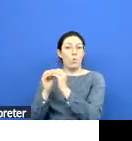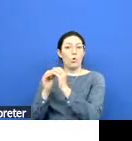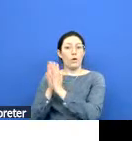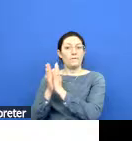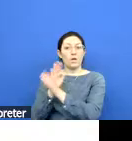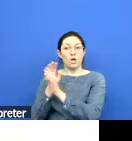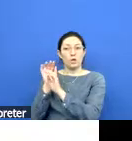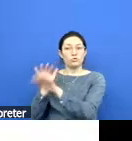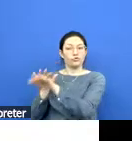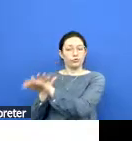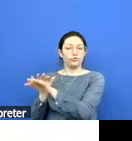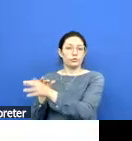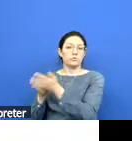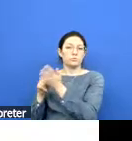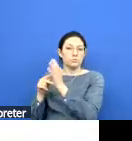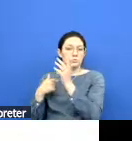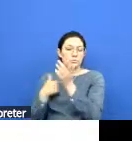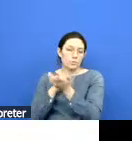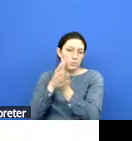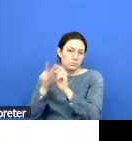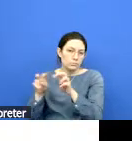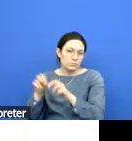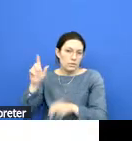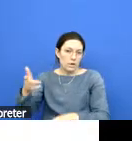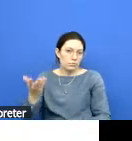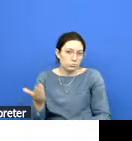got to be taken into account when that comes in.